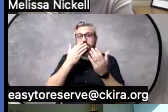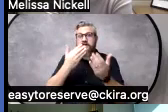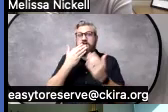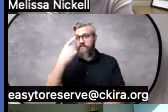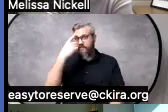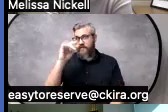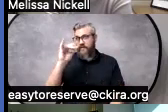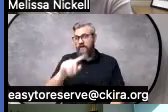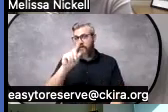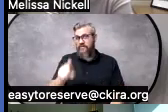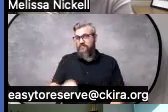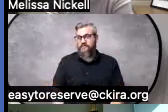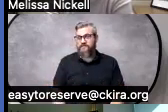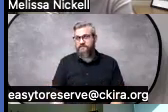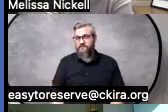question.